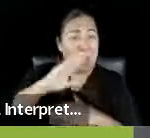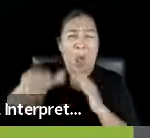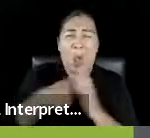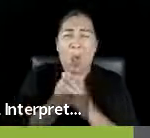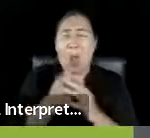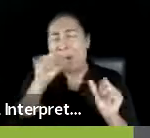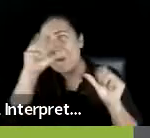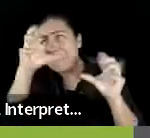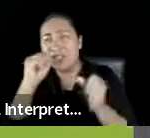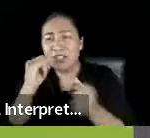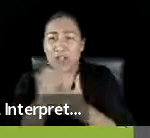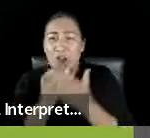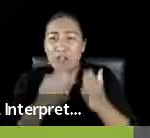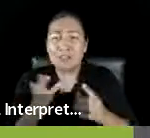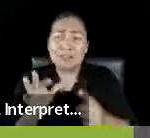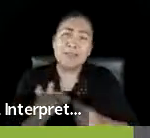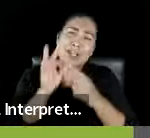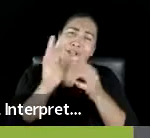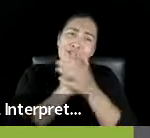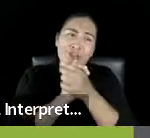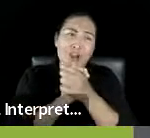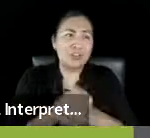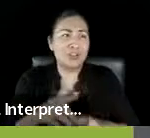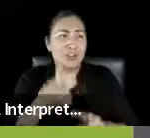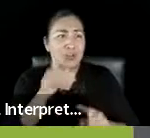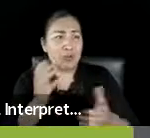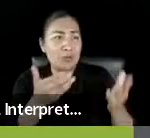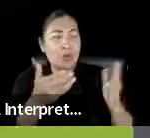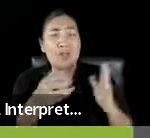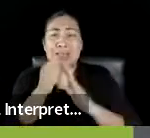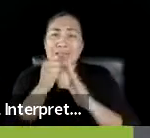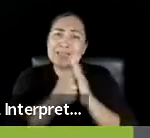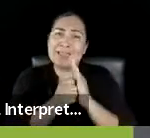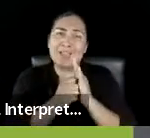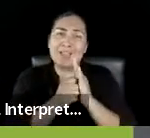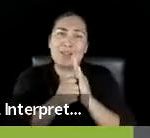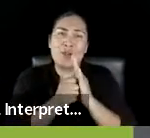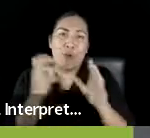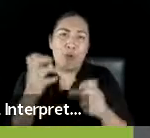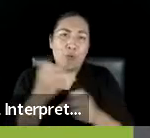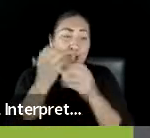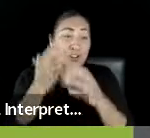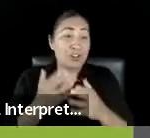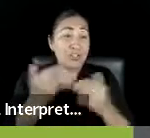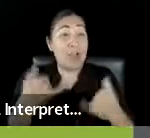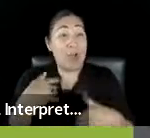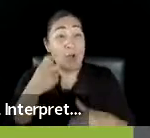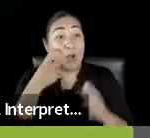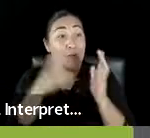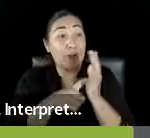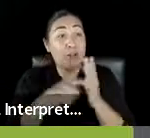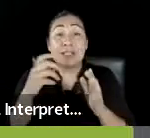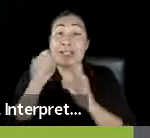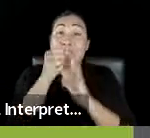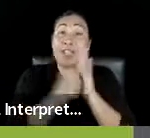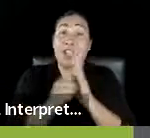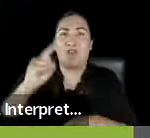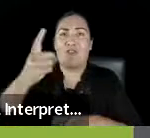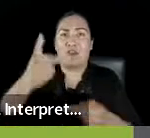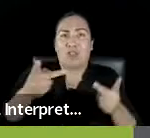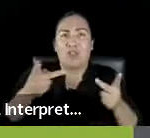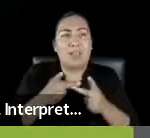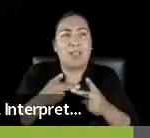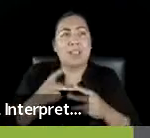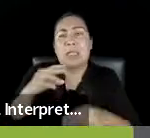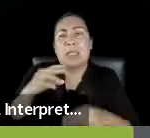artists, but a special congratulations to our statewide winners. And I'd now like to recognize the statewide first place winner in the